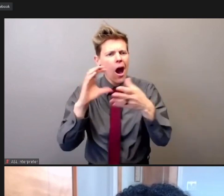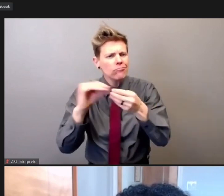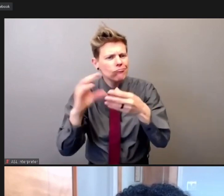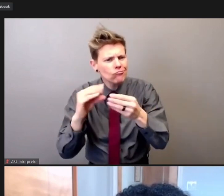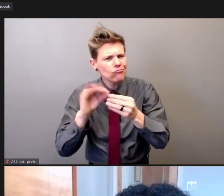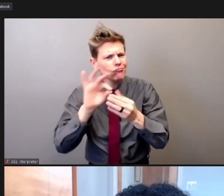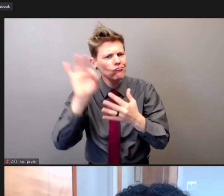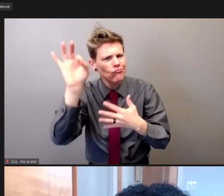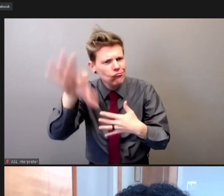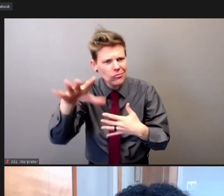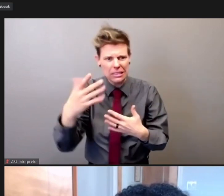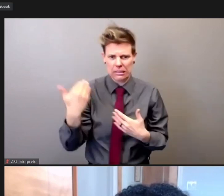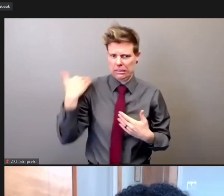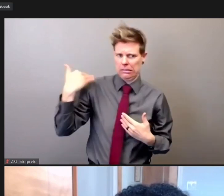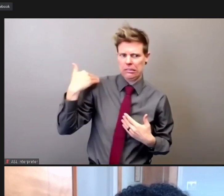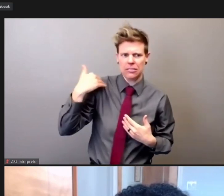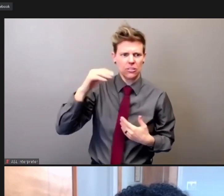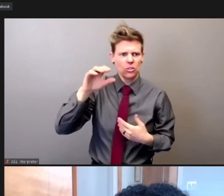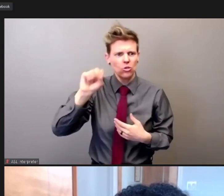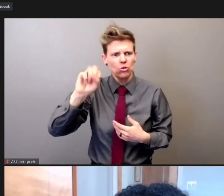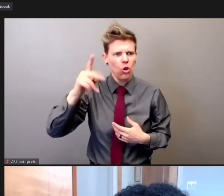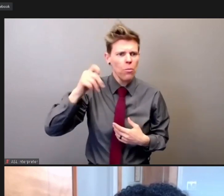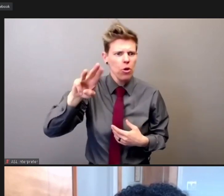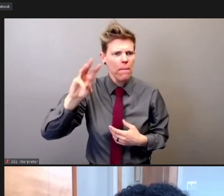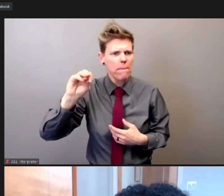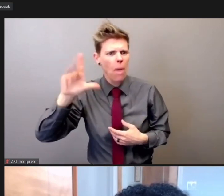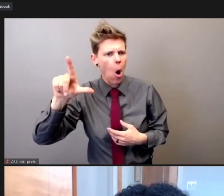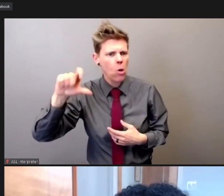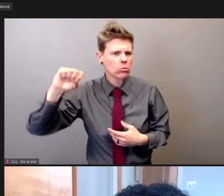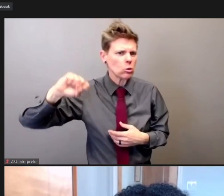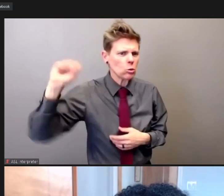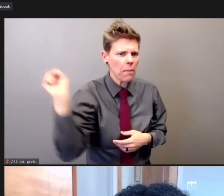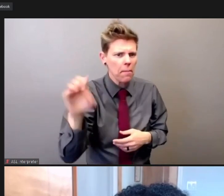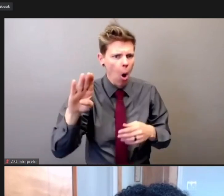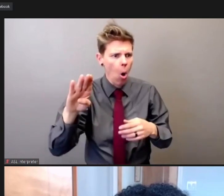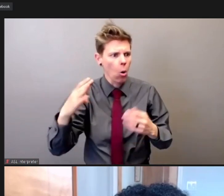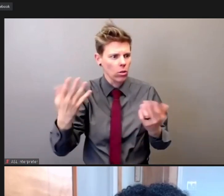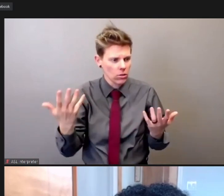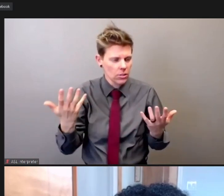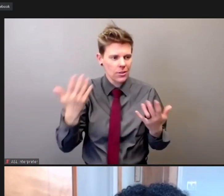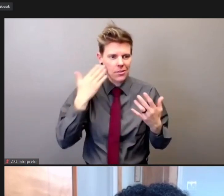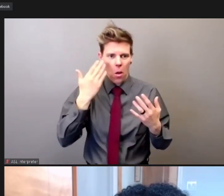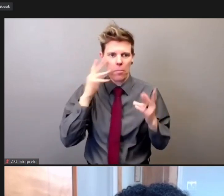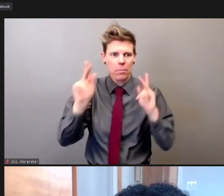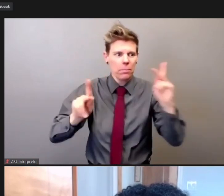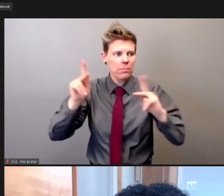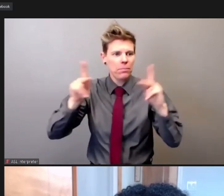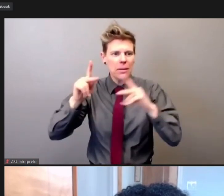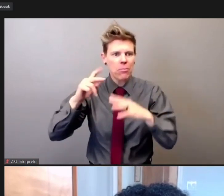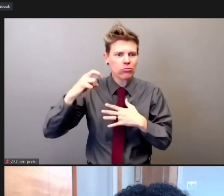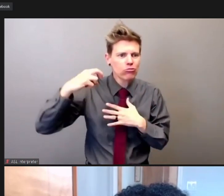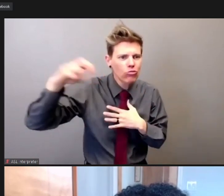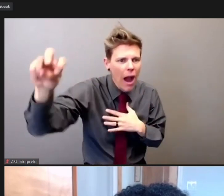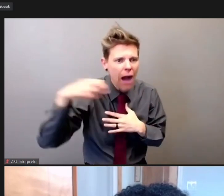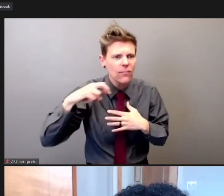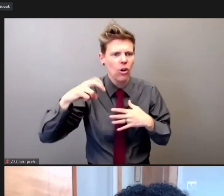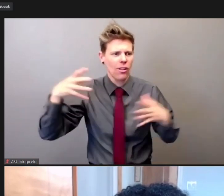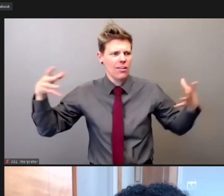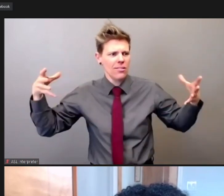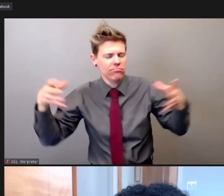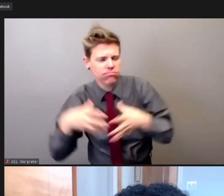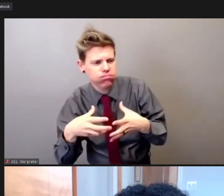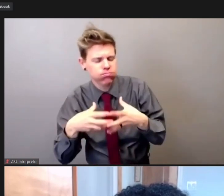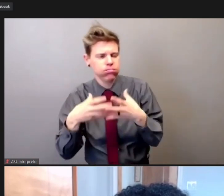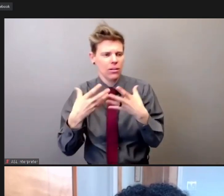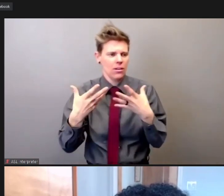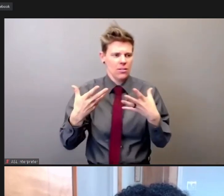with those variants in terms of the travel quarantine changes? And then what do you have to say to businesses who are worried that